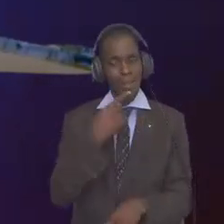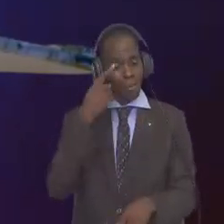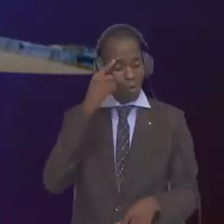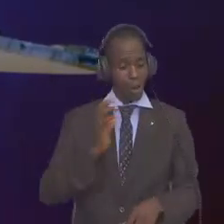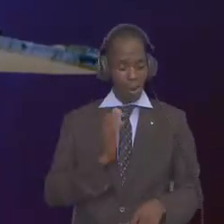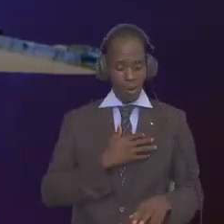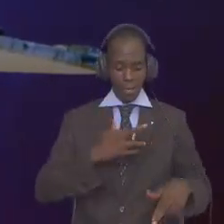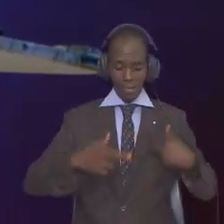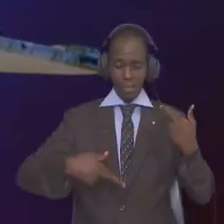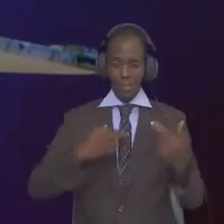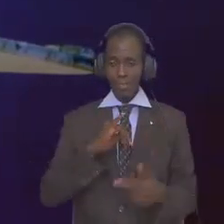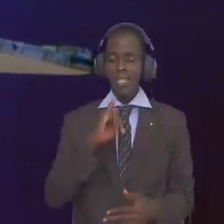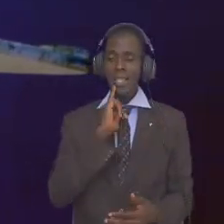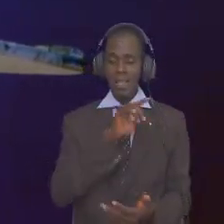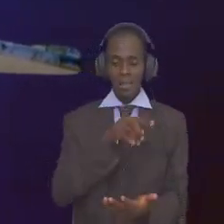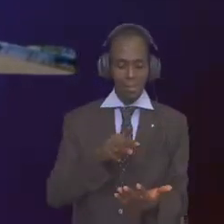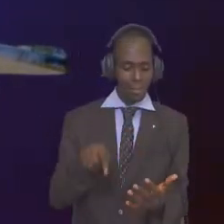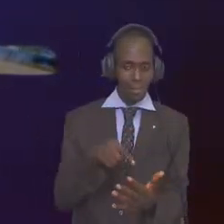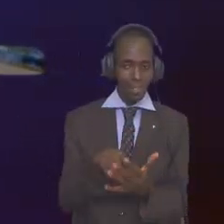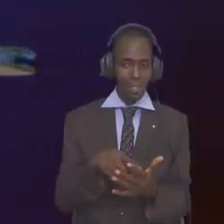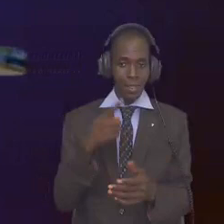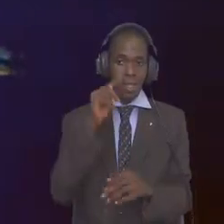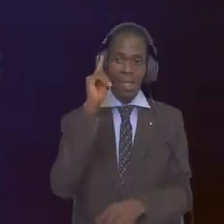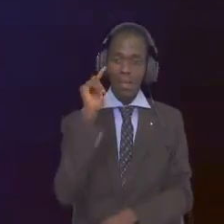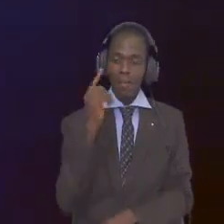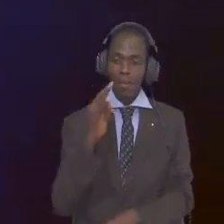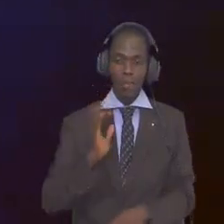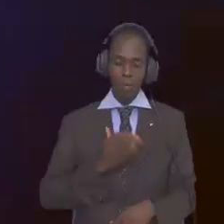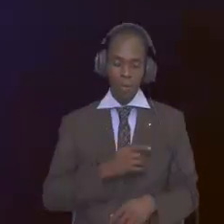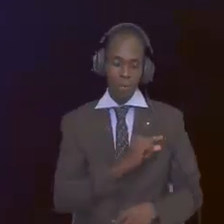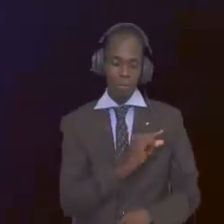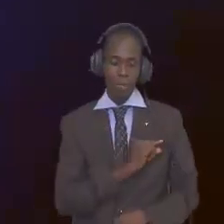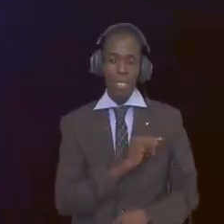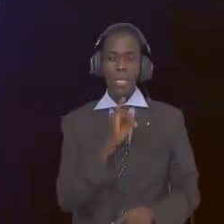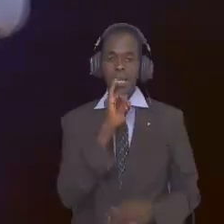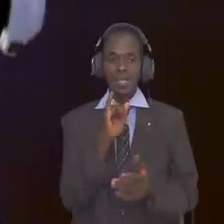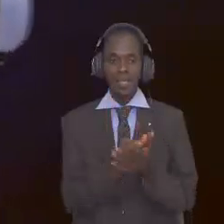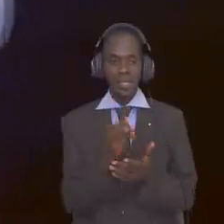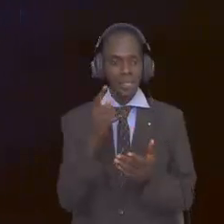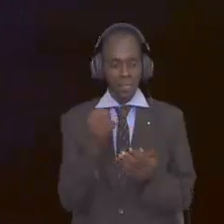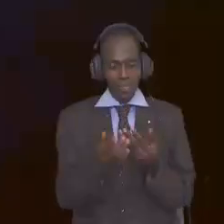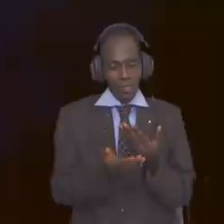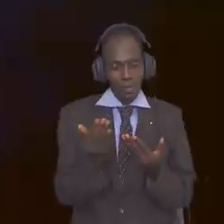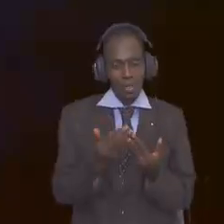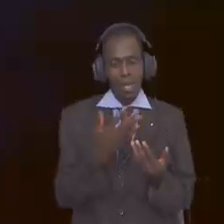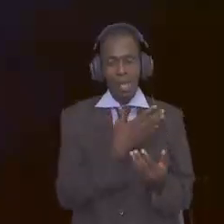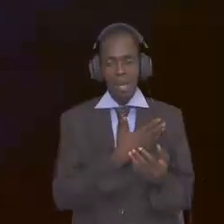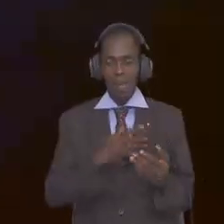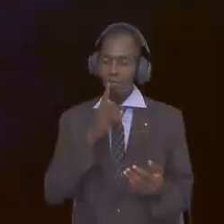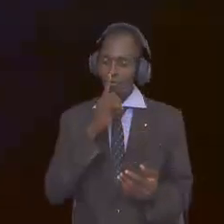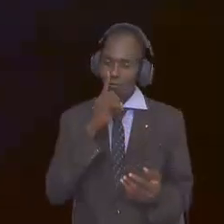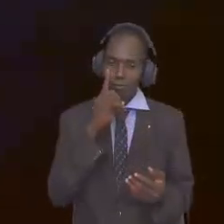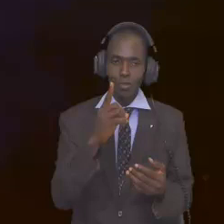rejoicing is this, the testimony of our conscience, that in simplicity and godly sincerity, not